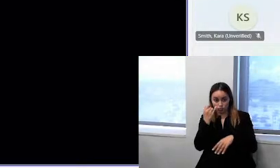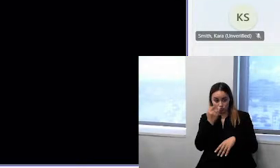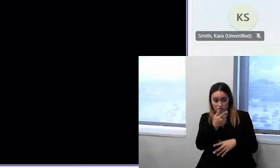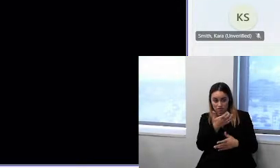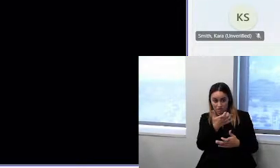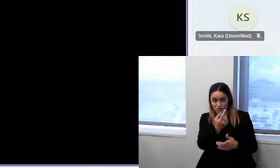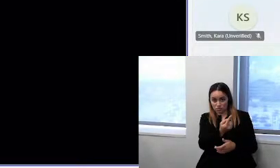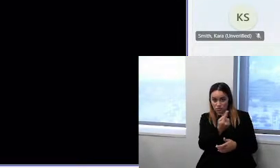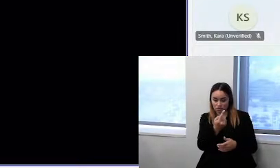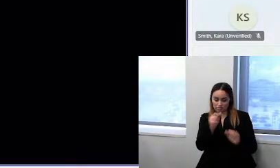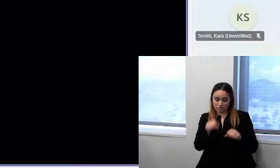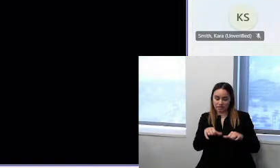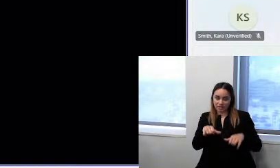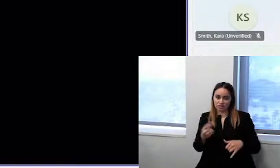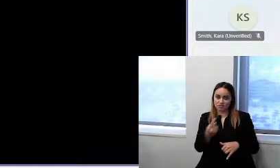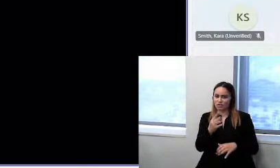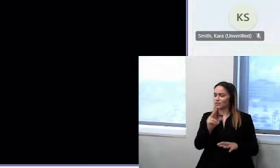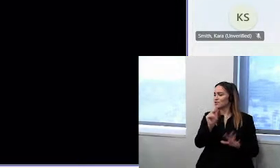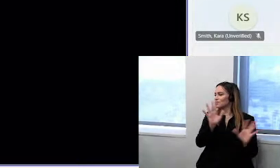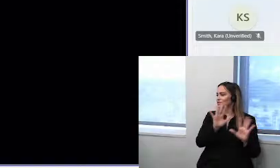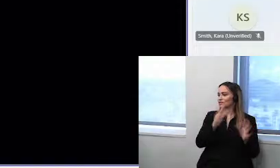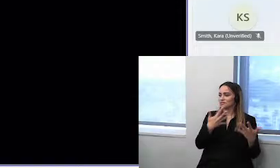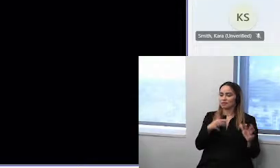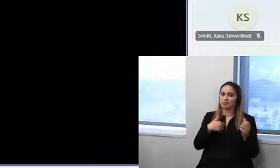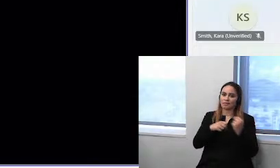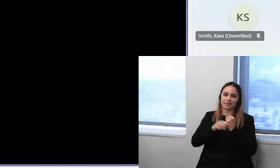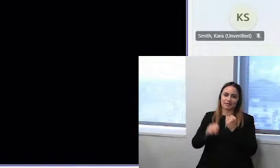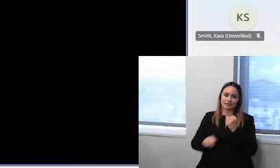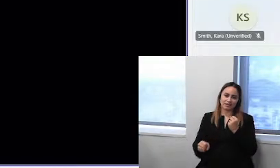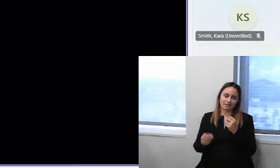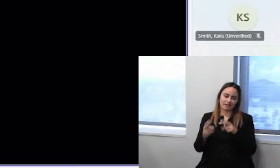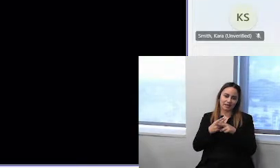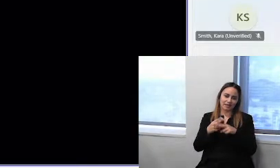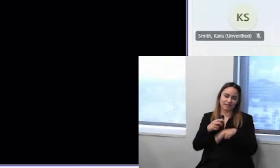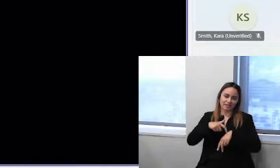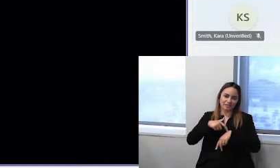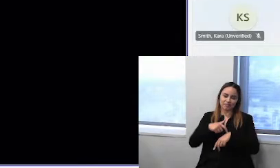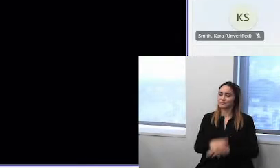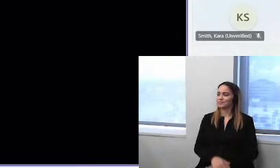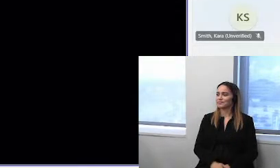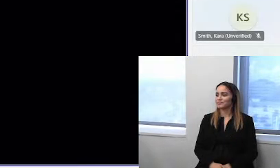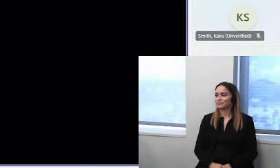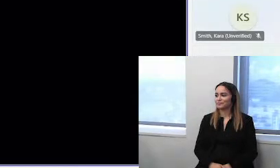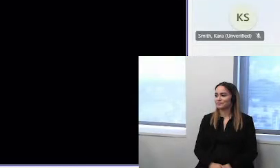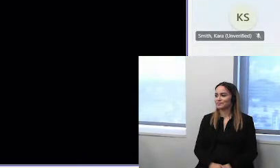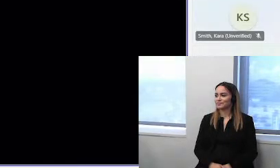I've been waiting for a while. Okay. It's quite.